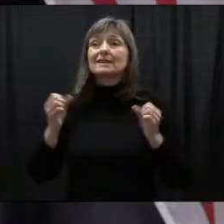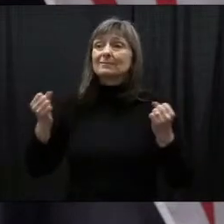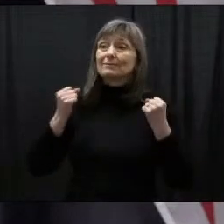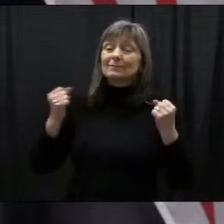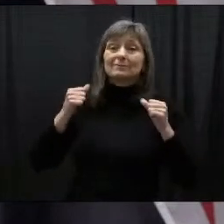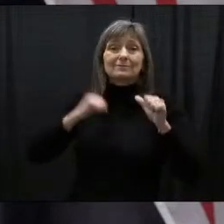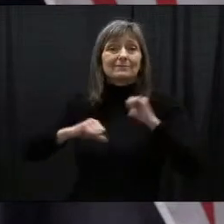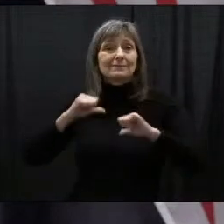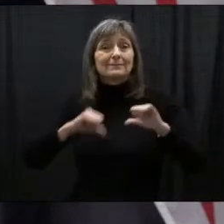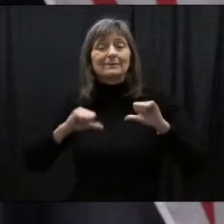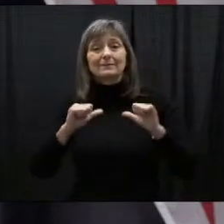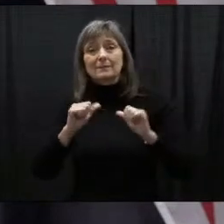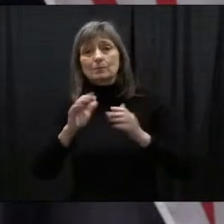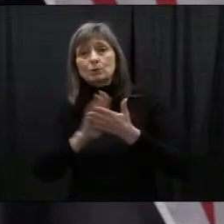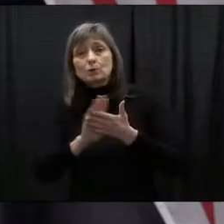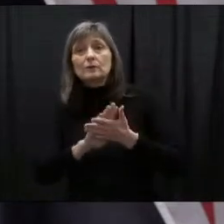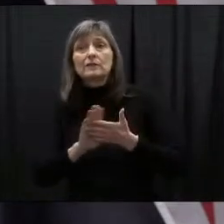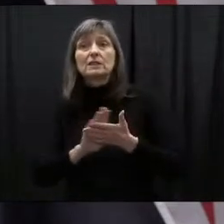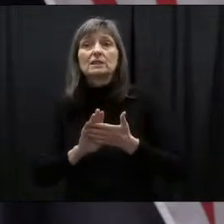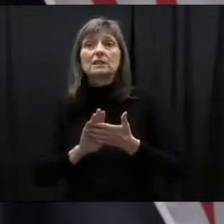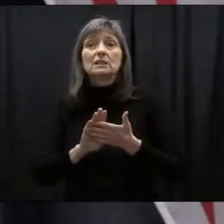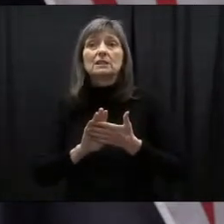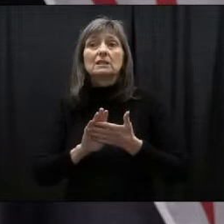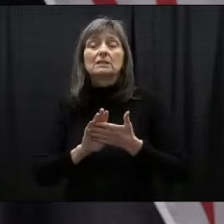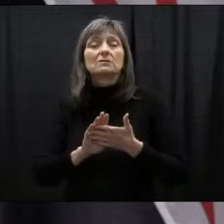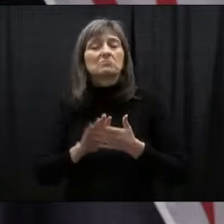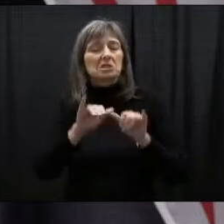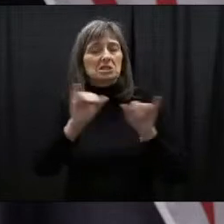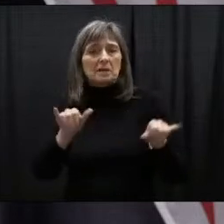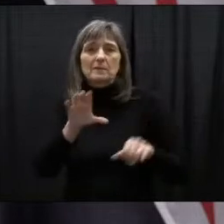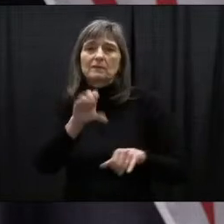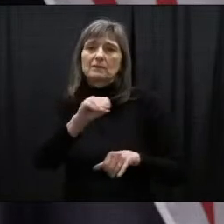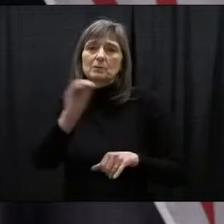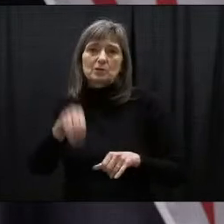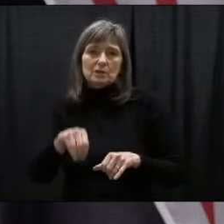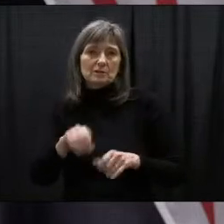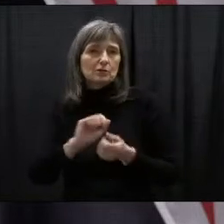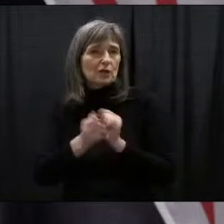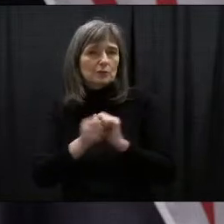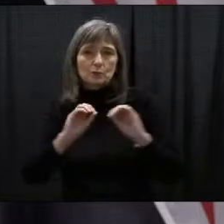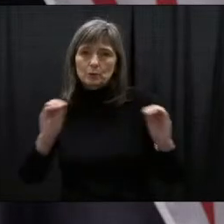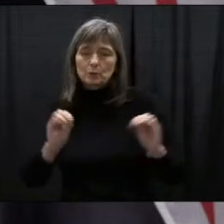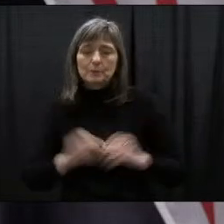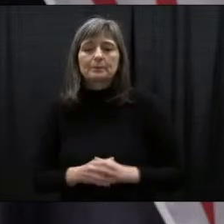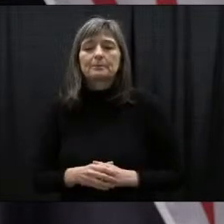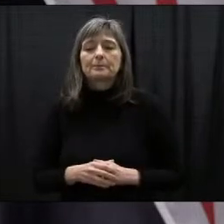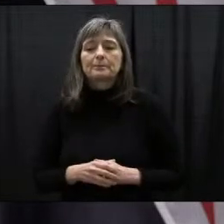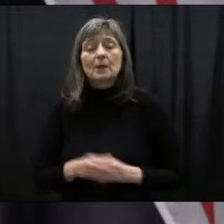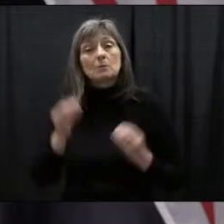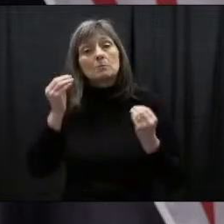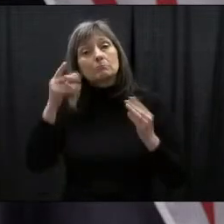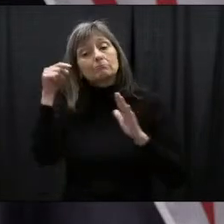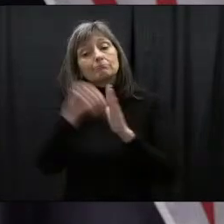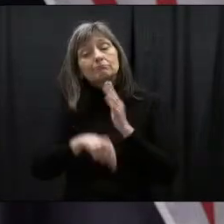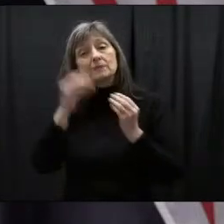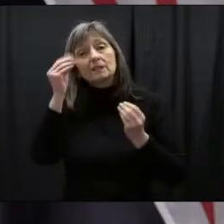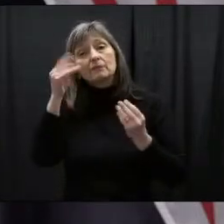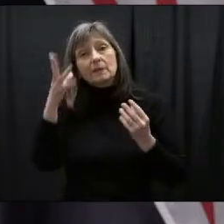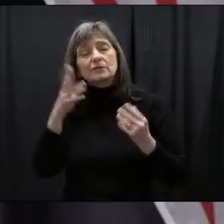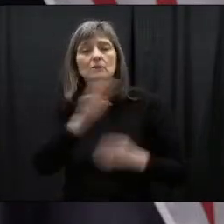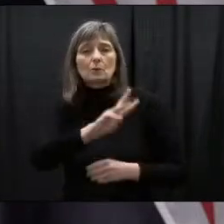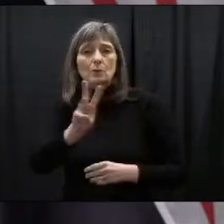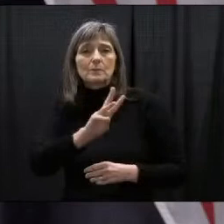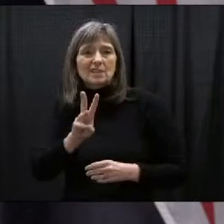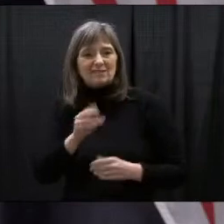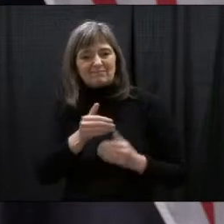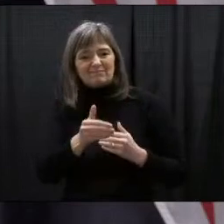performance spaces on the 21st. They will remain at 50% capacity. More information on these changes will be available on our